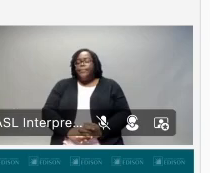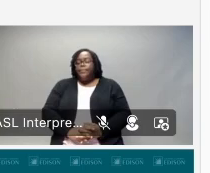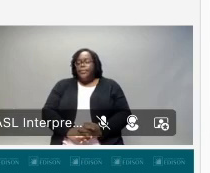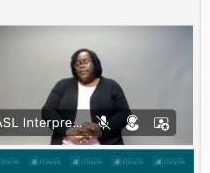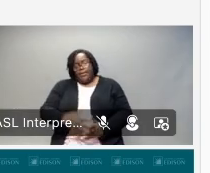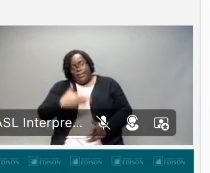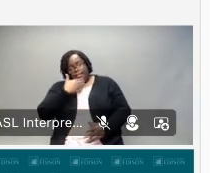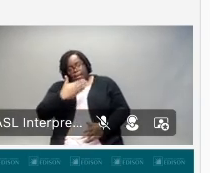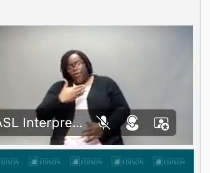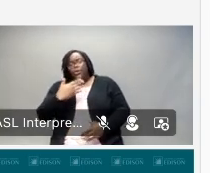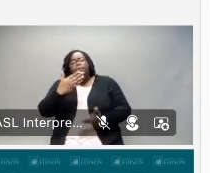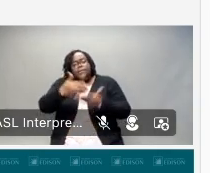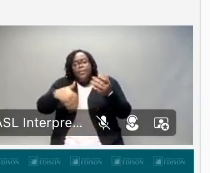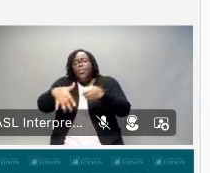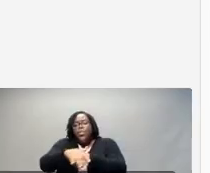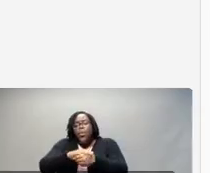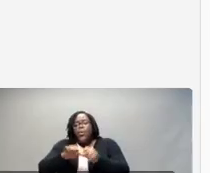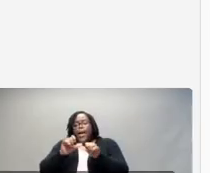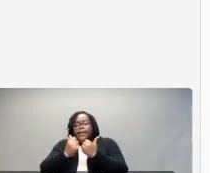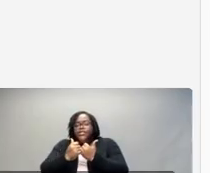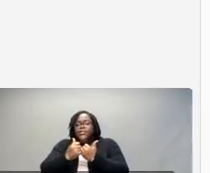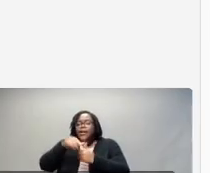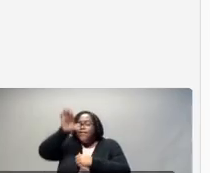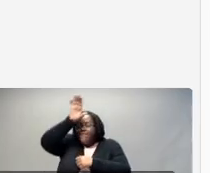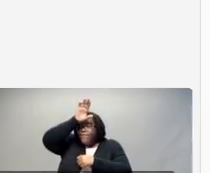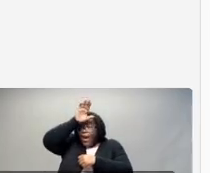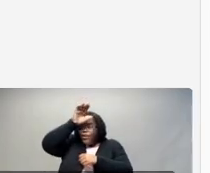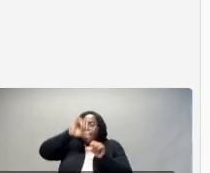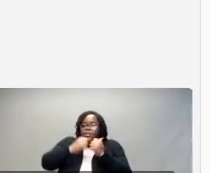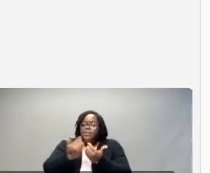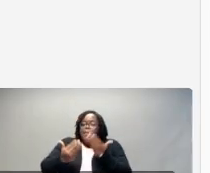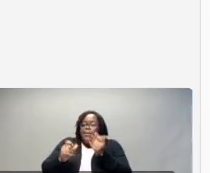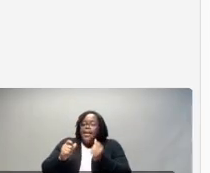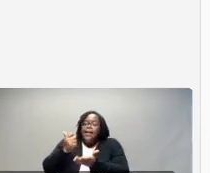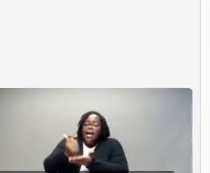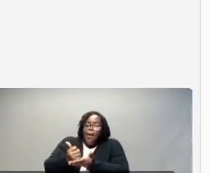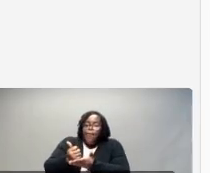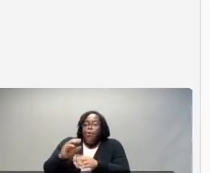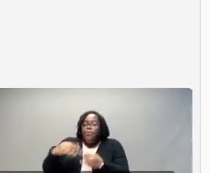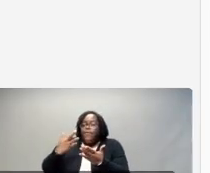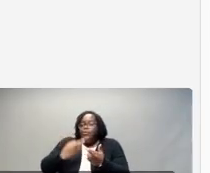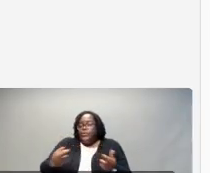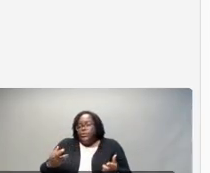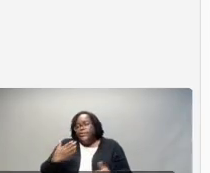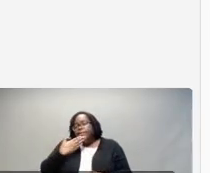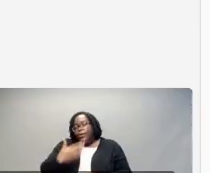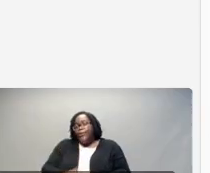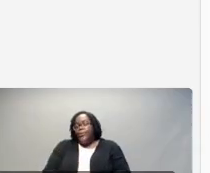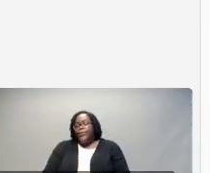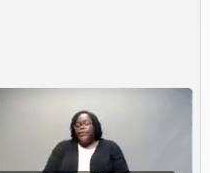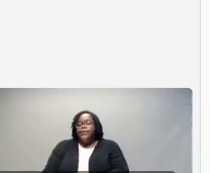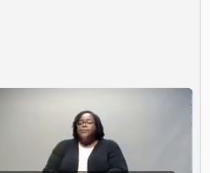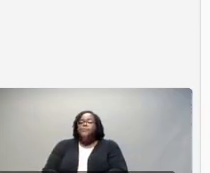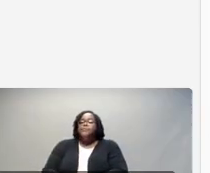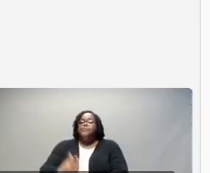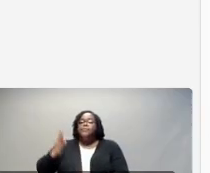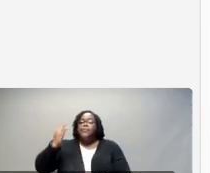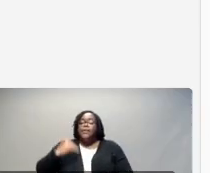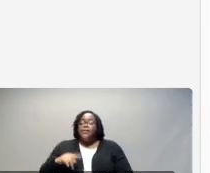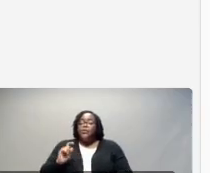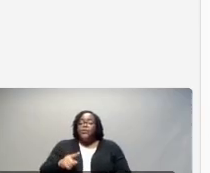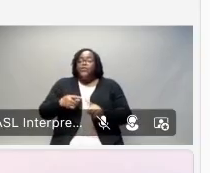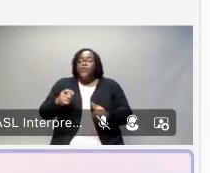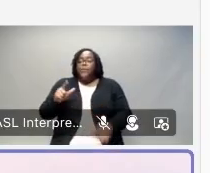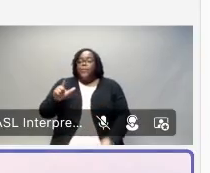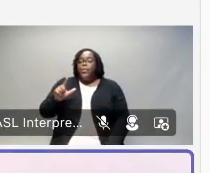Great, thank you. Yeah, some of the local agencies, fire agencies, may be able to assist or provide resources, so thank you. Okay, the next question is from